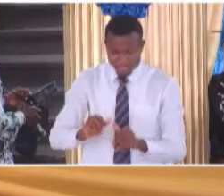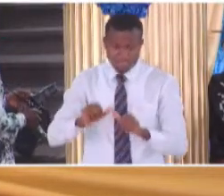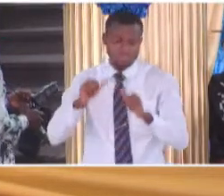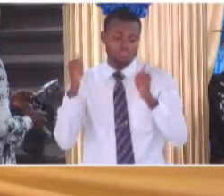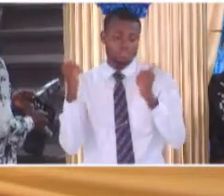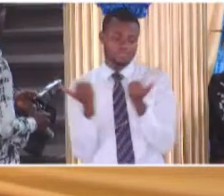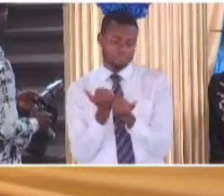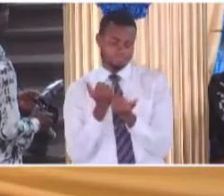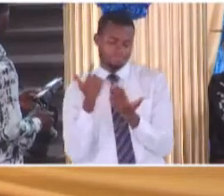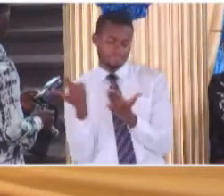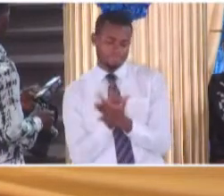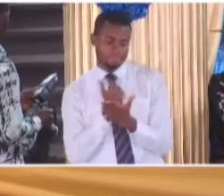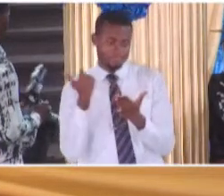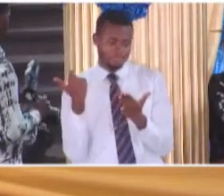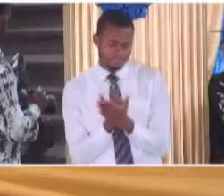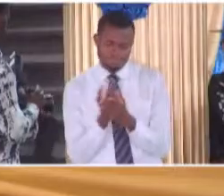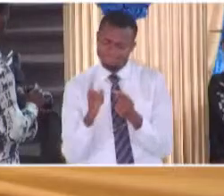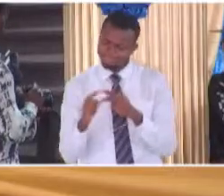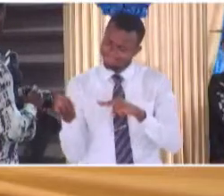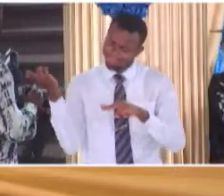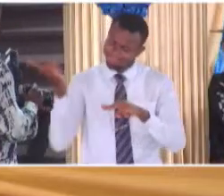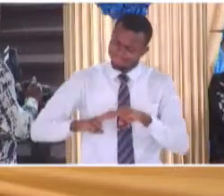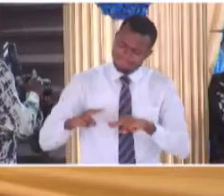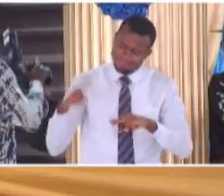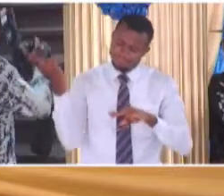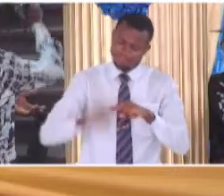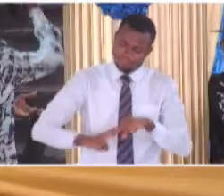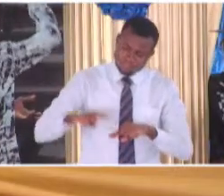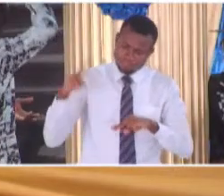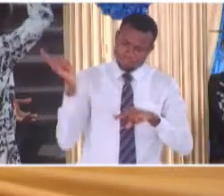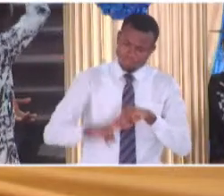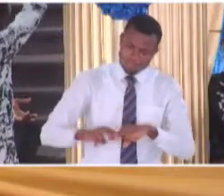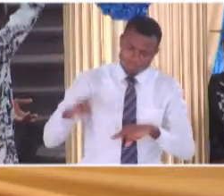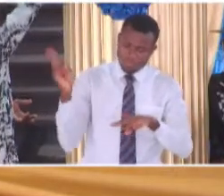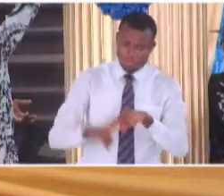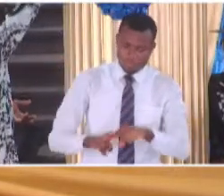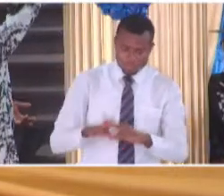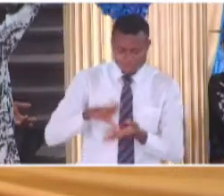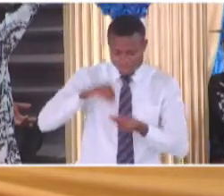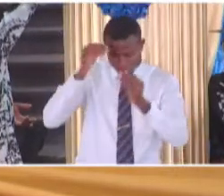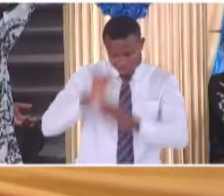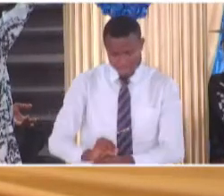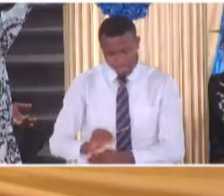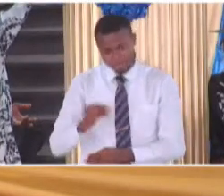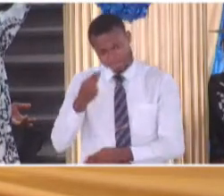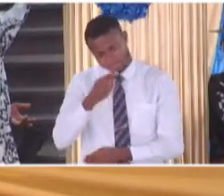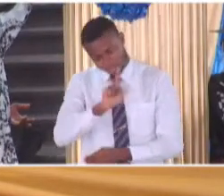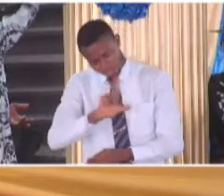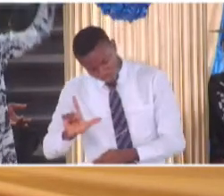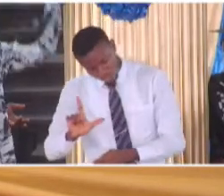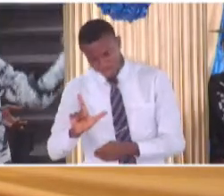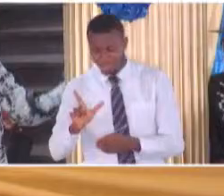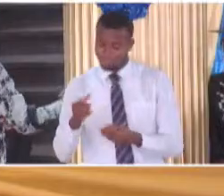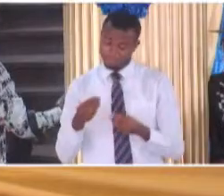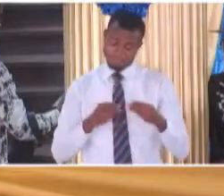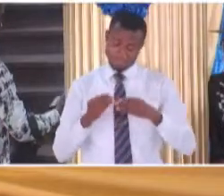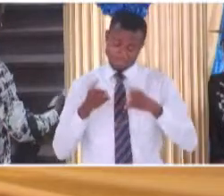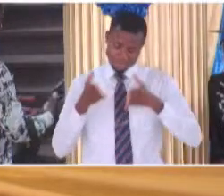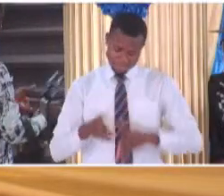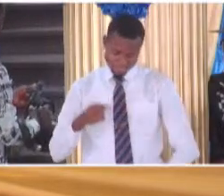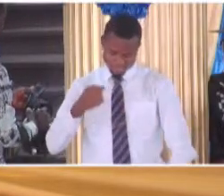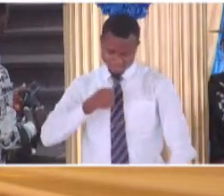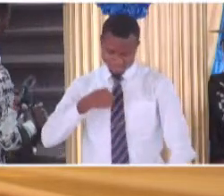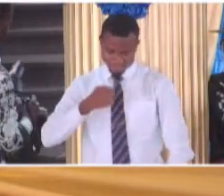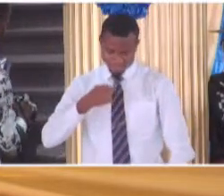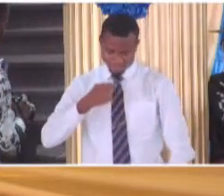GRASAG, to increase the stock of student housing. As management, we will collaborate